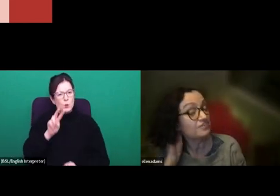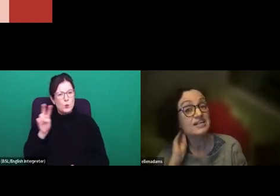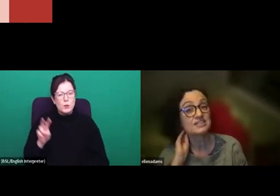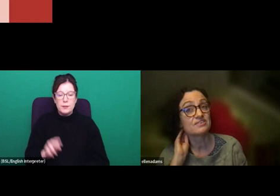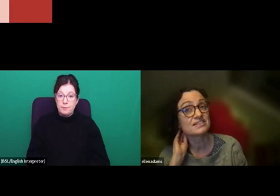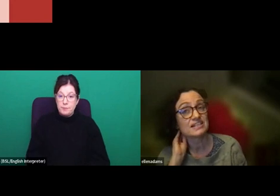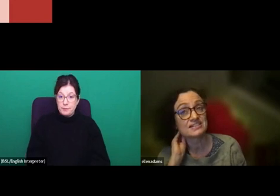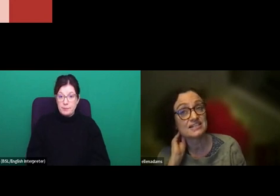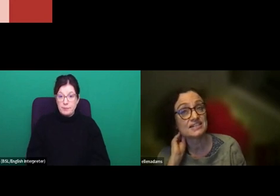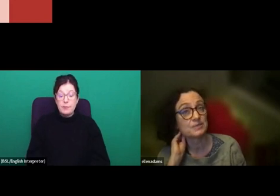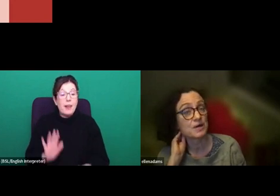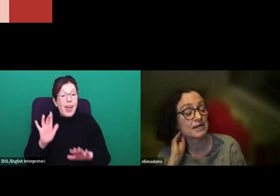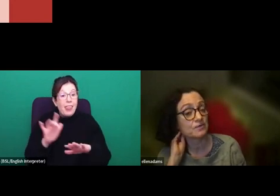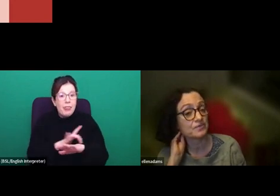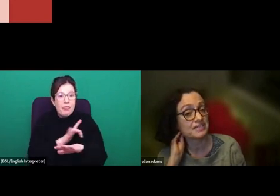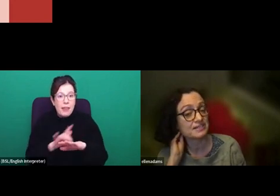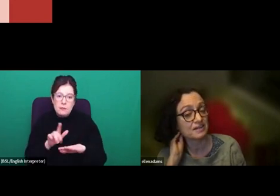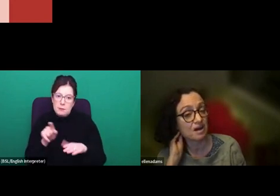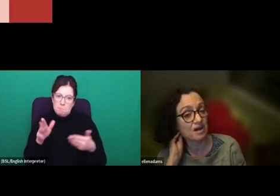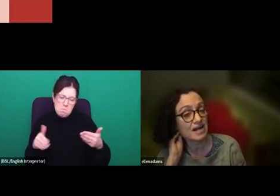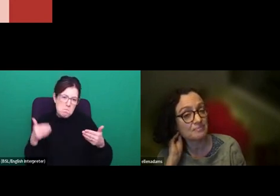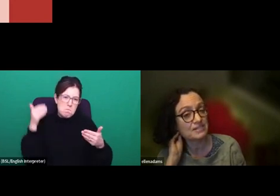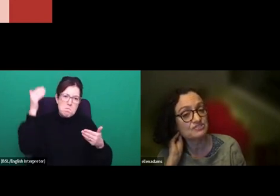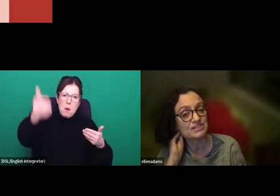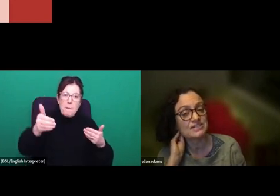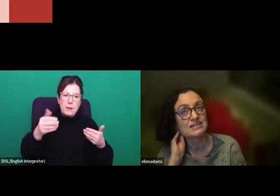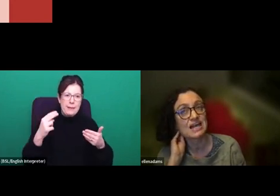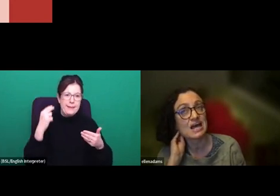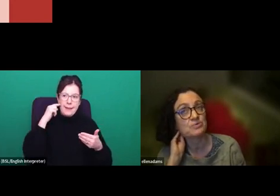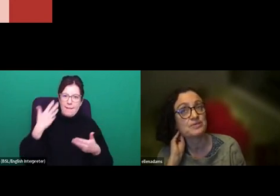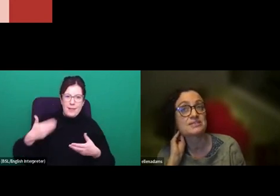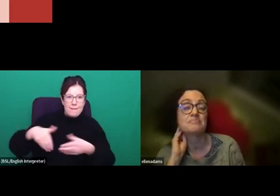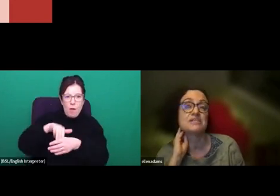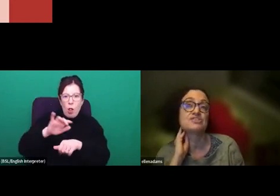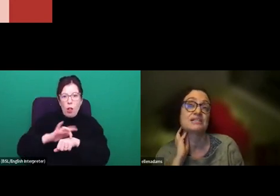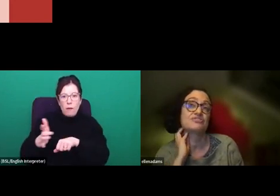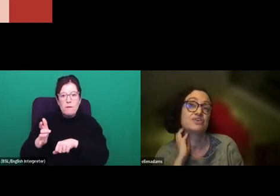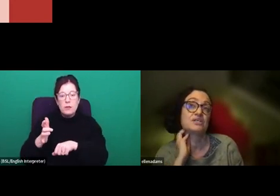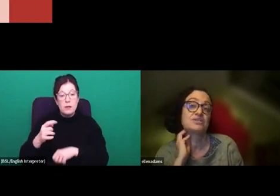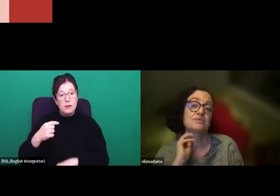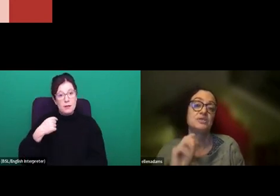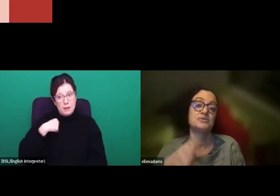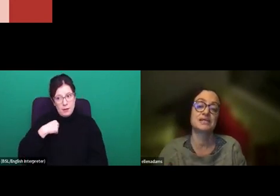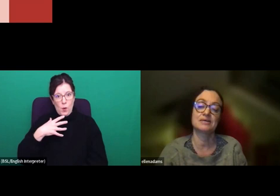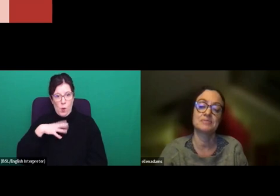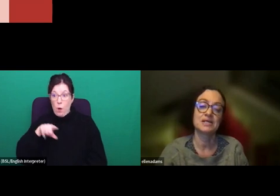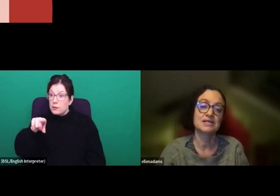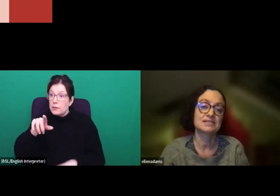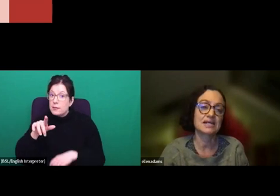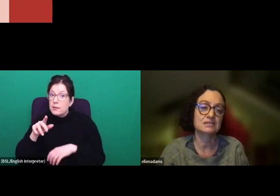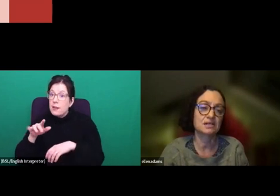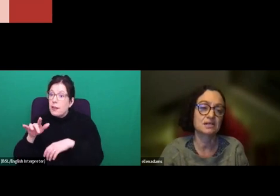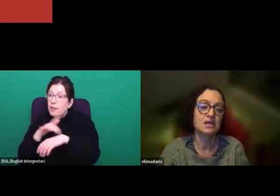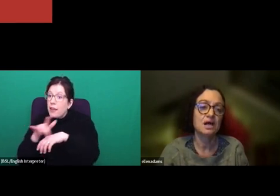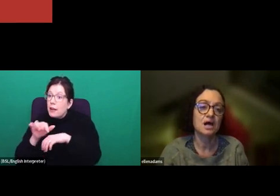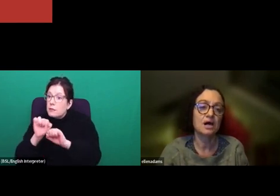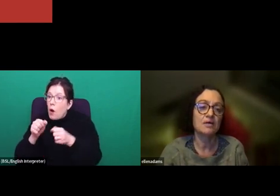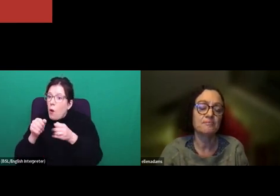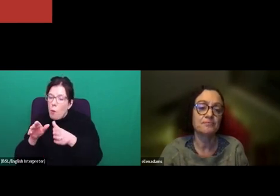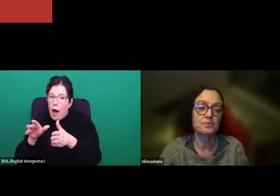And I think the theatre is leading the way on this. And I am interested in how this can be transferred to the museum